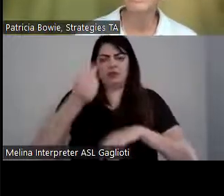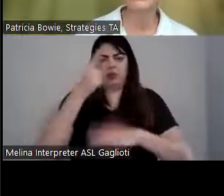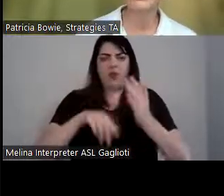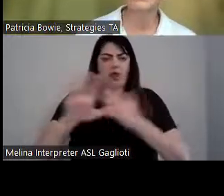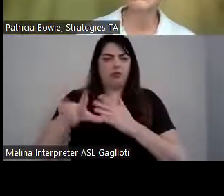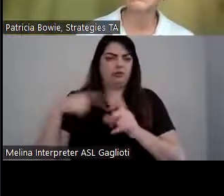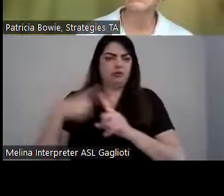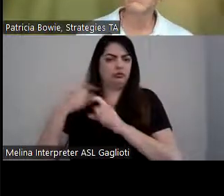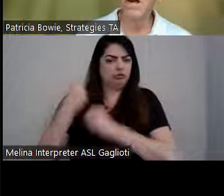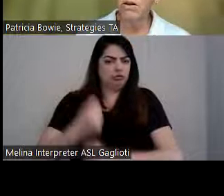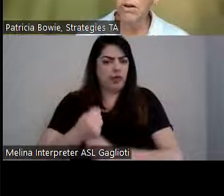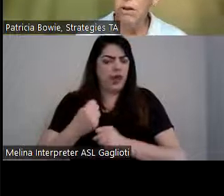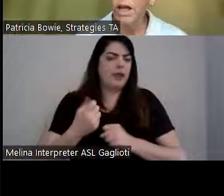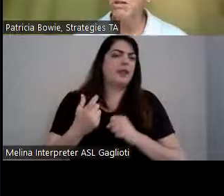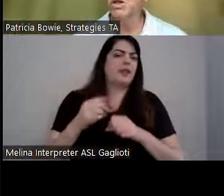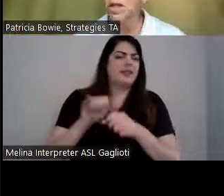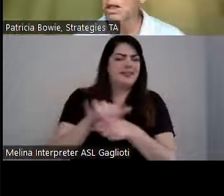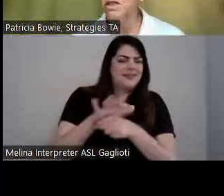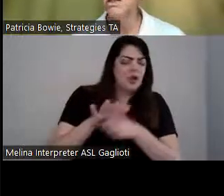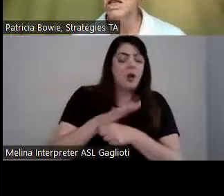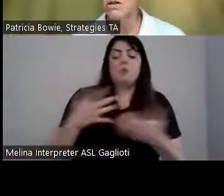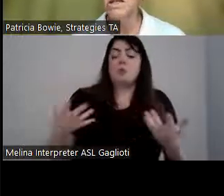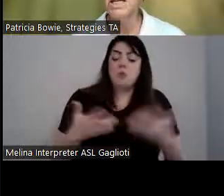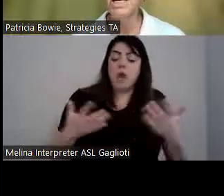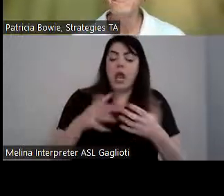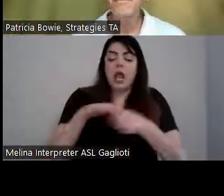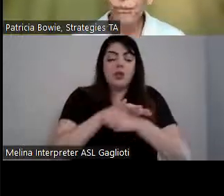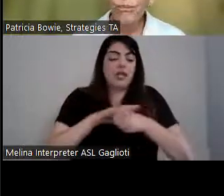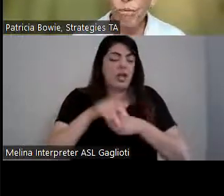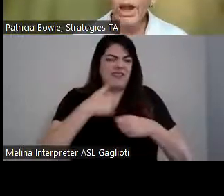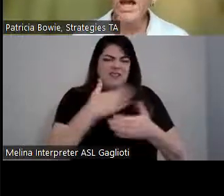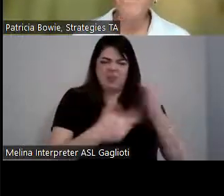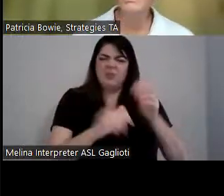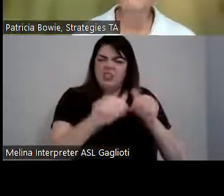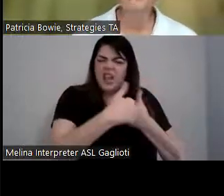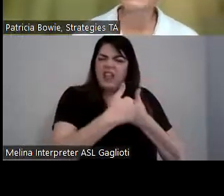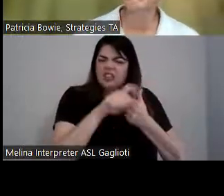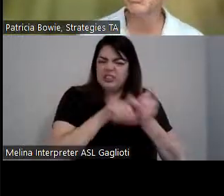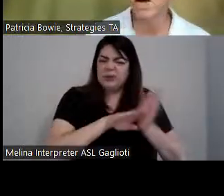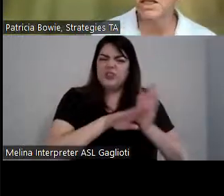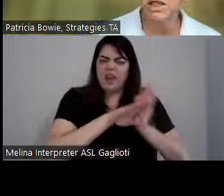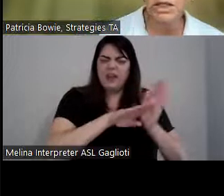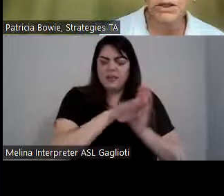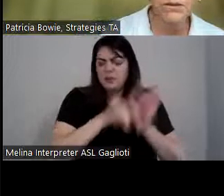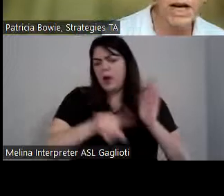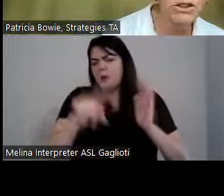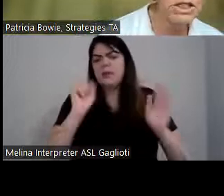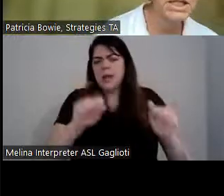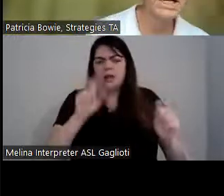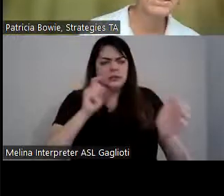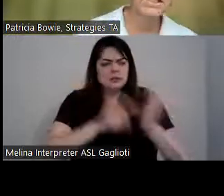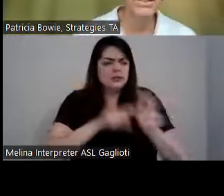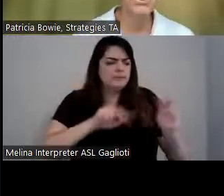might be areas to develop or challenges that you see, and then possible strategies for